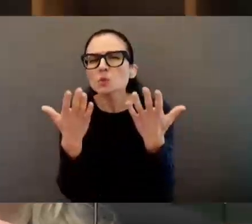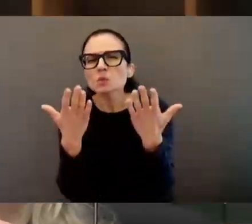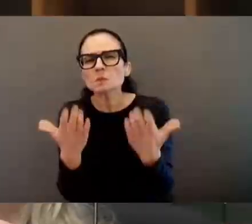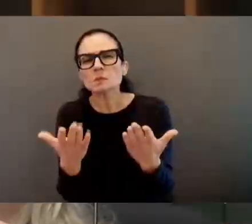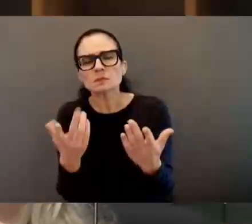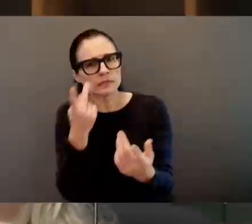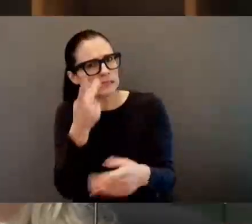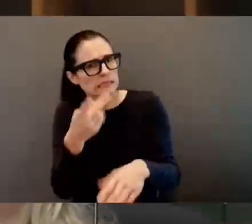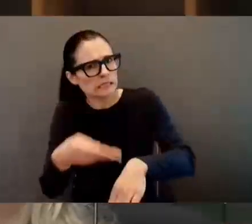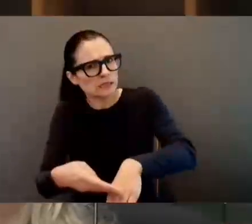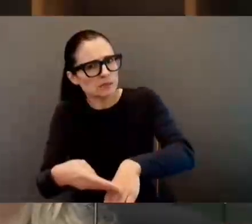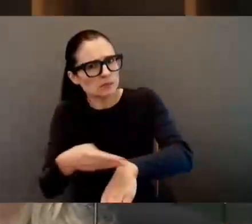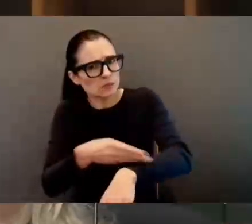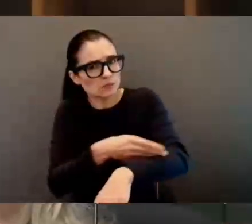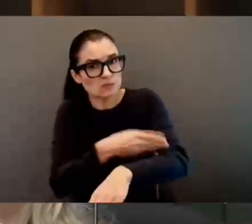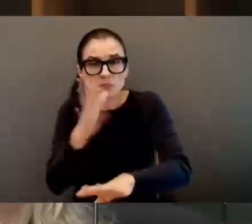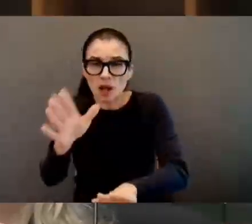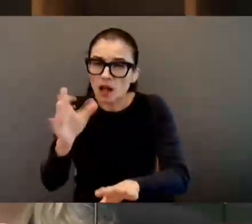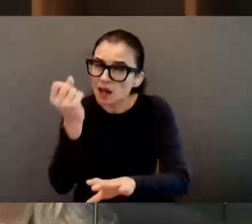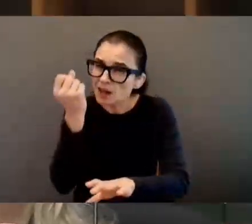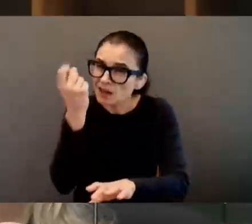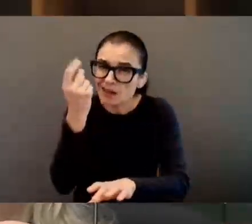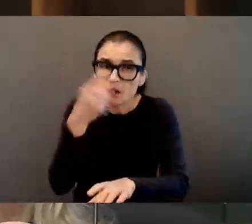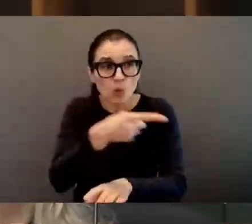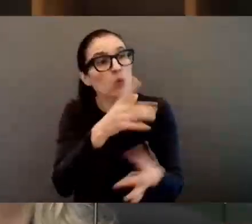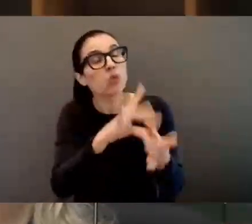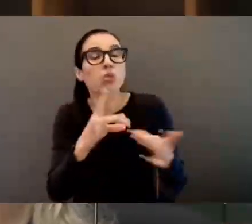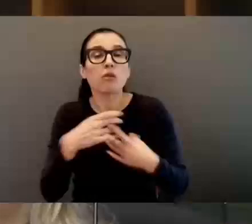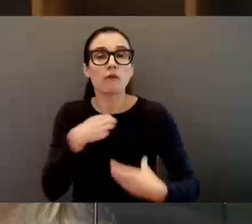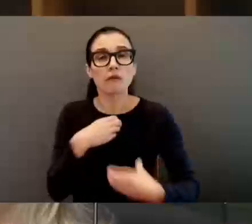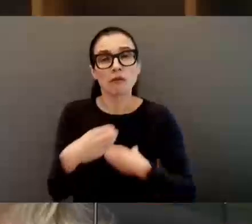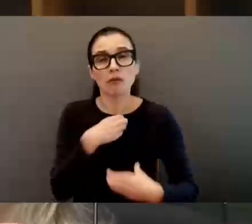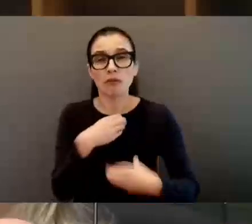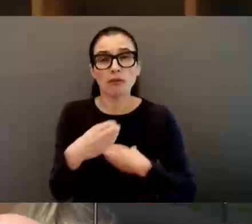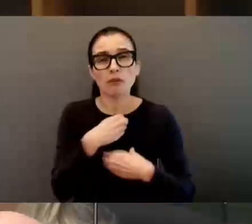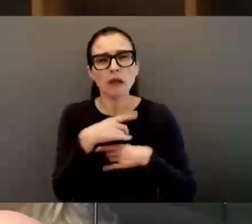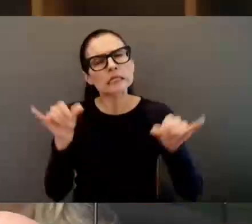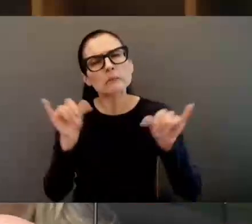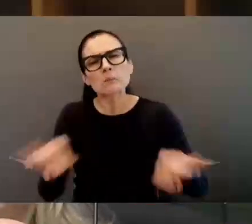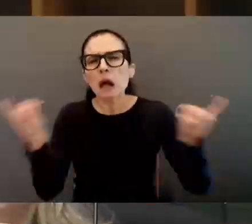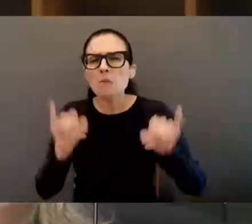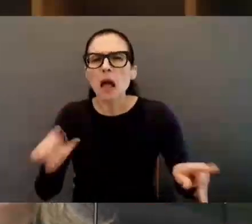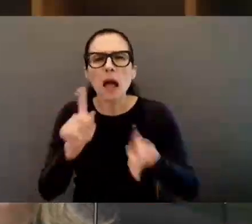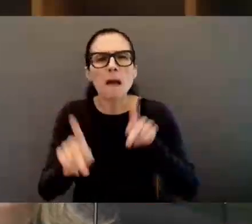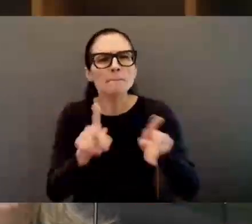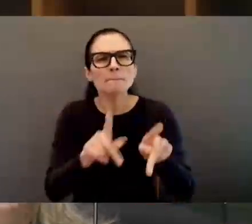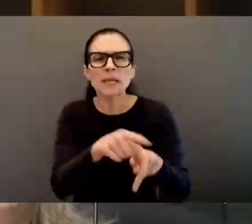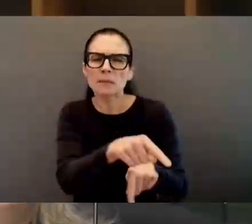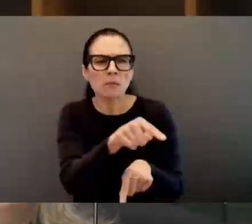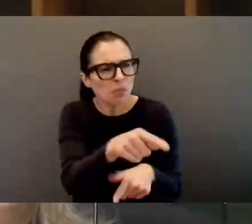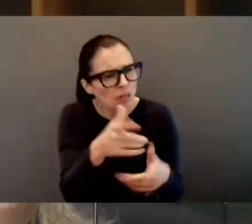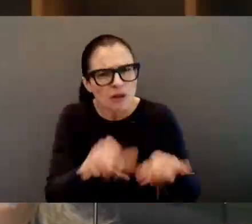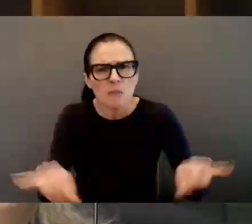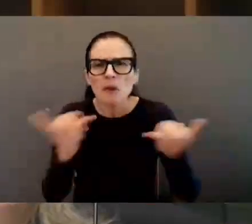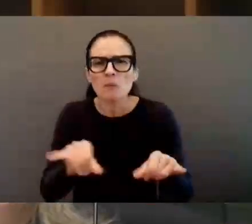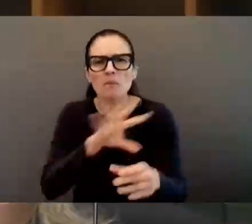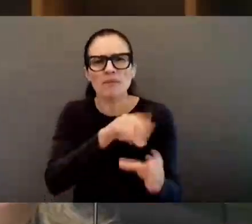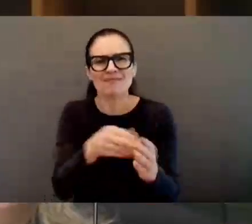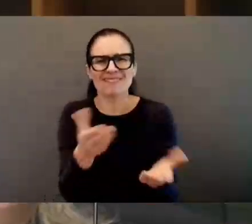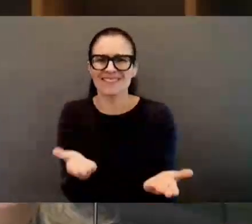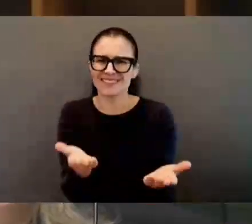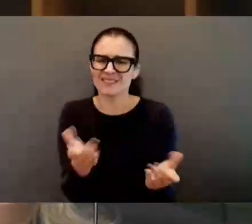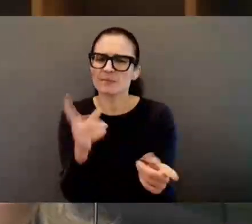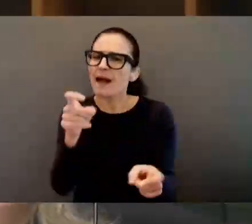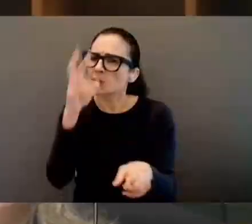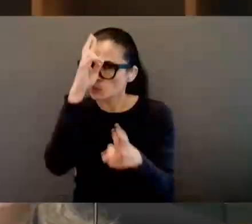law. Those individuals need to have accountability. So right in there in the bill that's before the House and the federal government is BC's